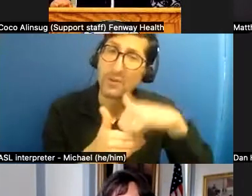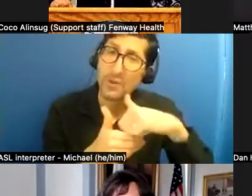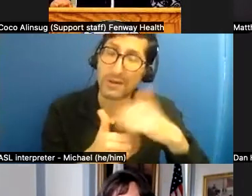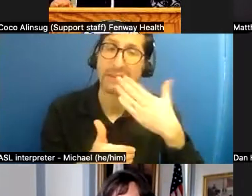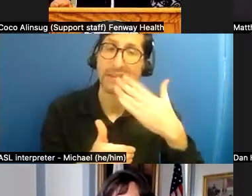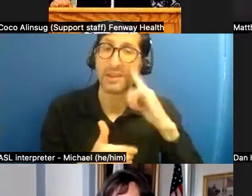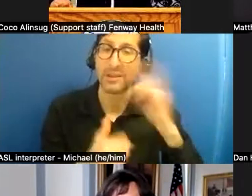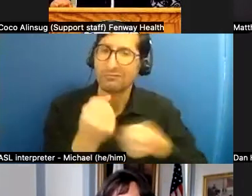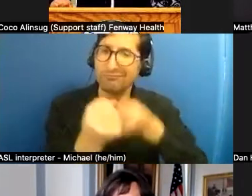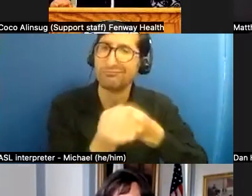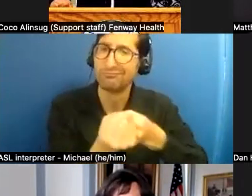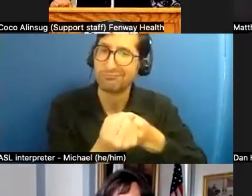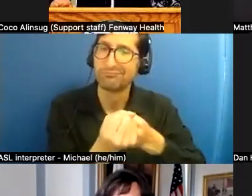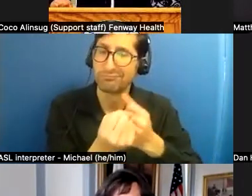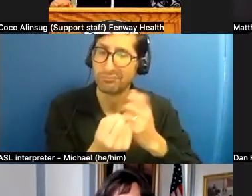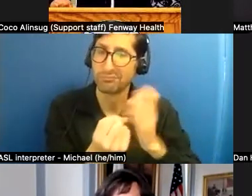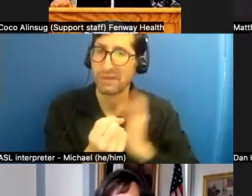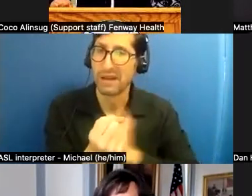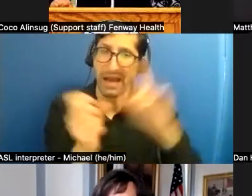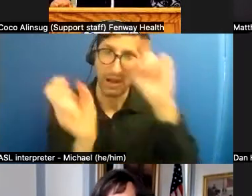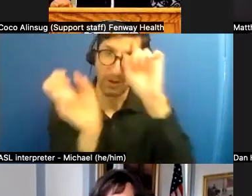vision.